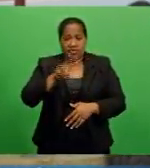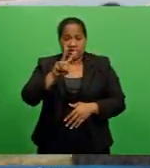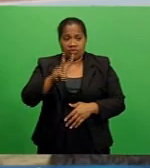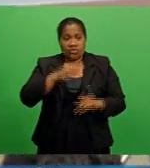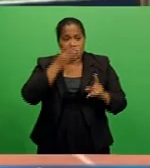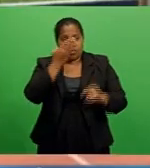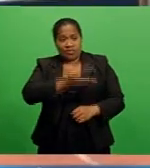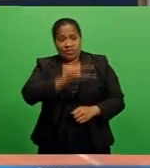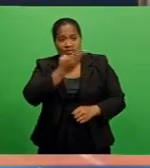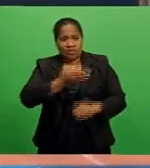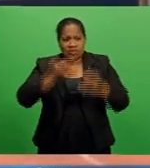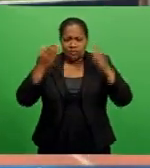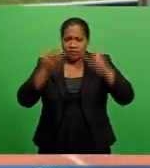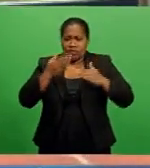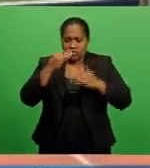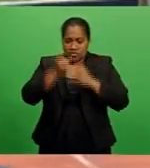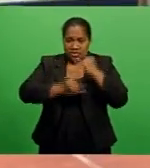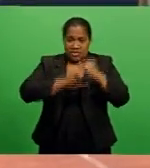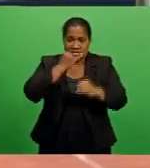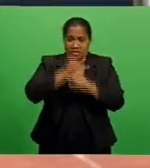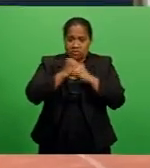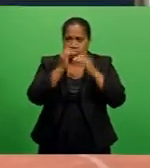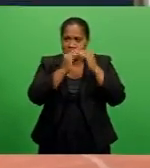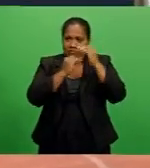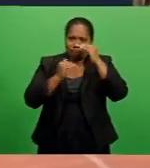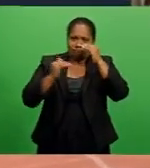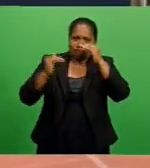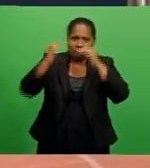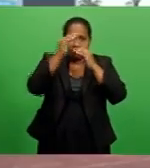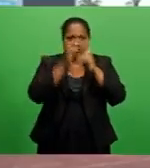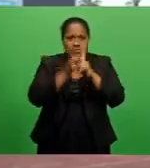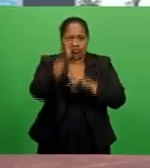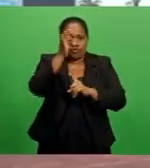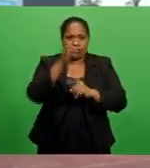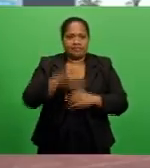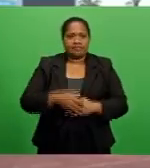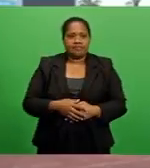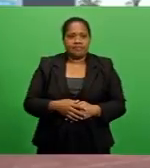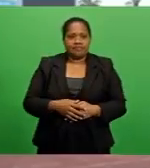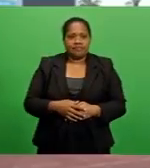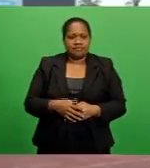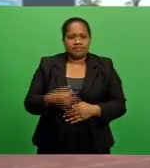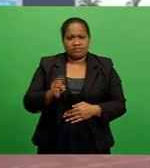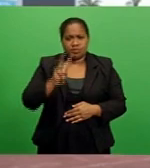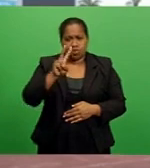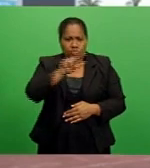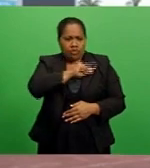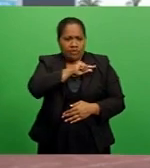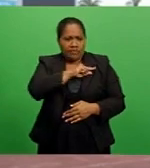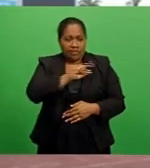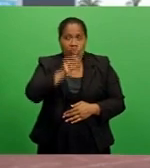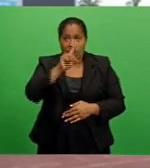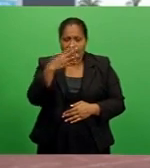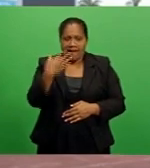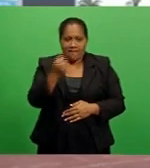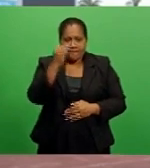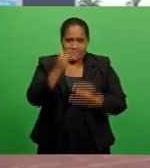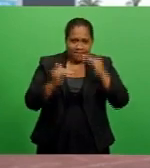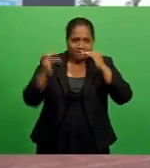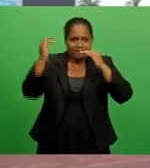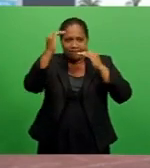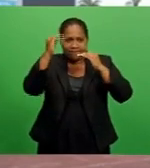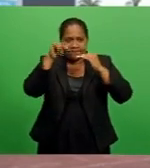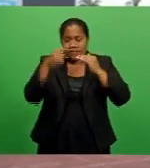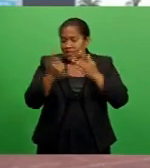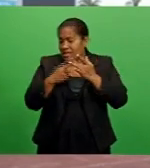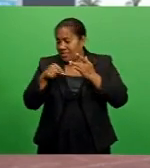his international ranking. 2 ways we can qualify. One is to stay up there in the rankings, and the other one is to try